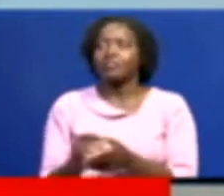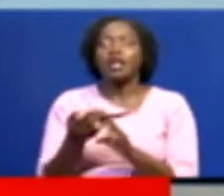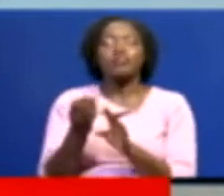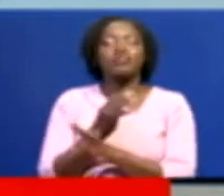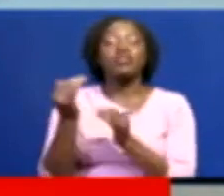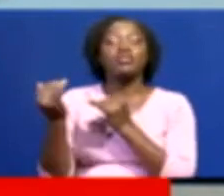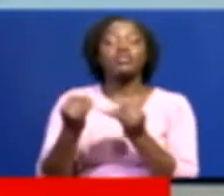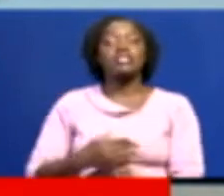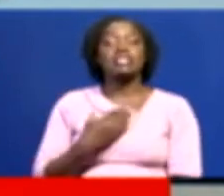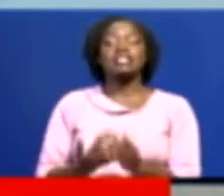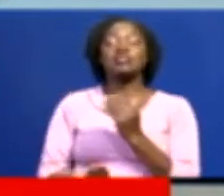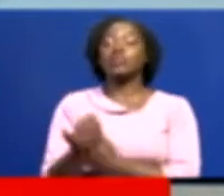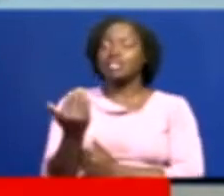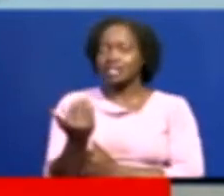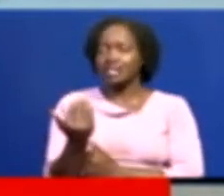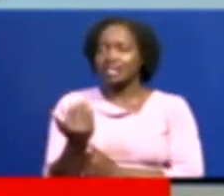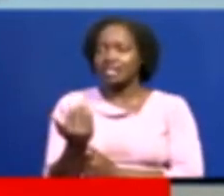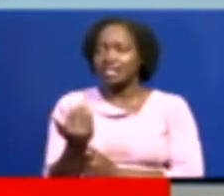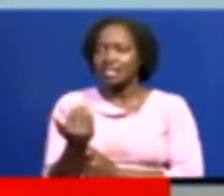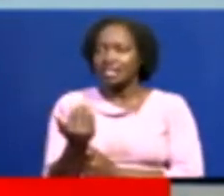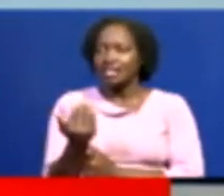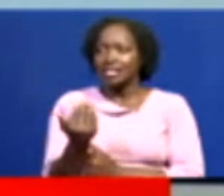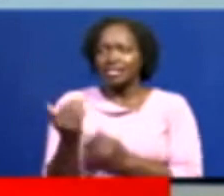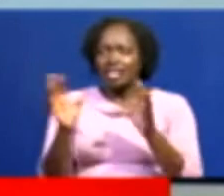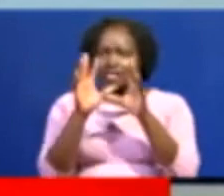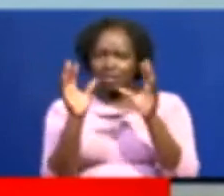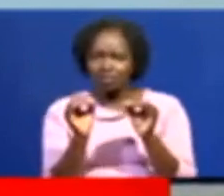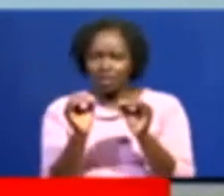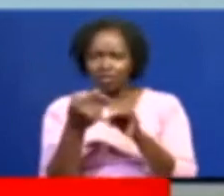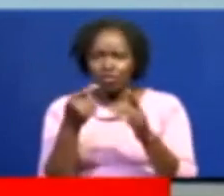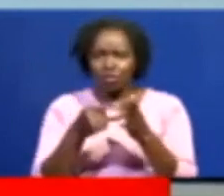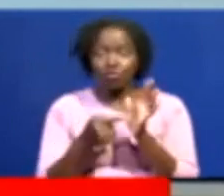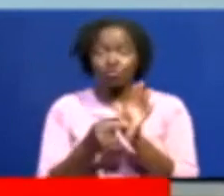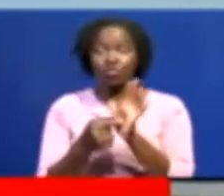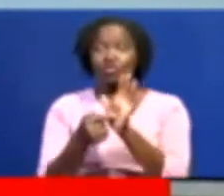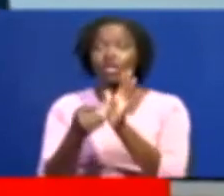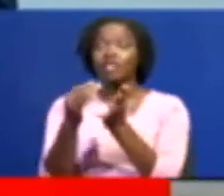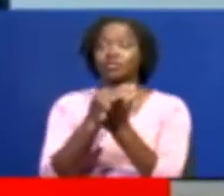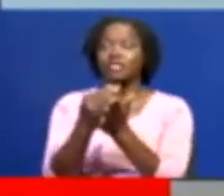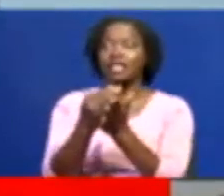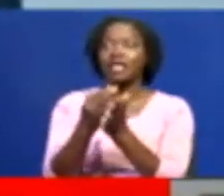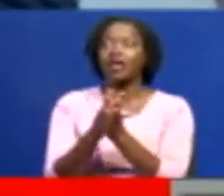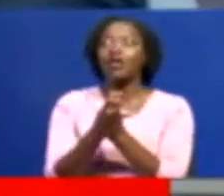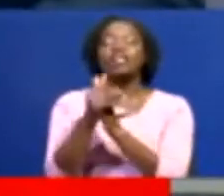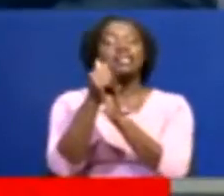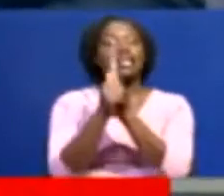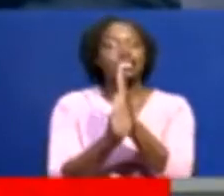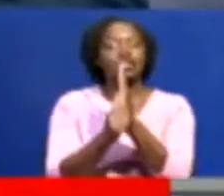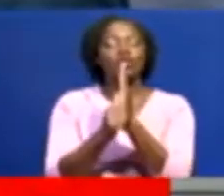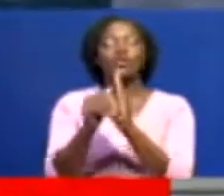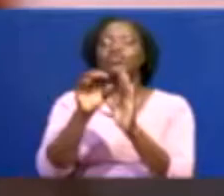I introduce my guest this particular morning, I want to give you a little bit of context from what I'm going to show from you in terms of the article of